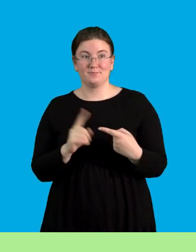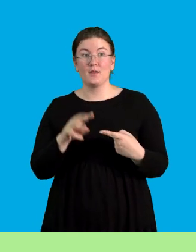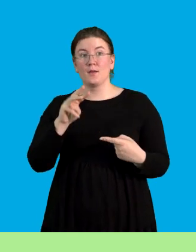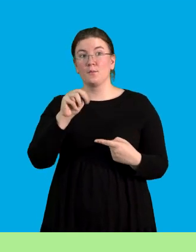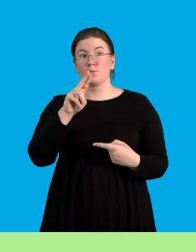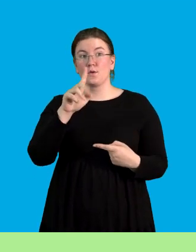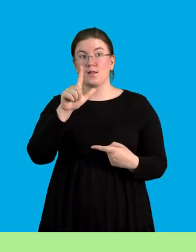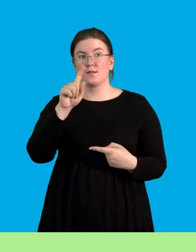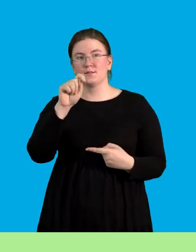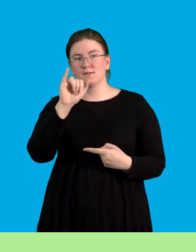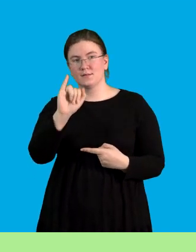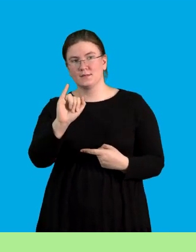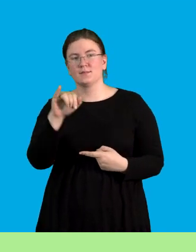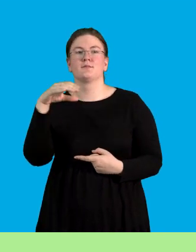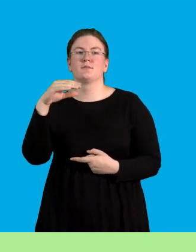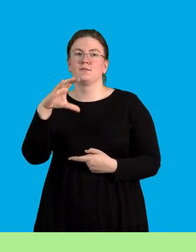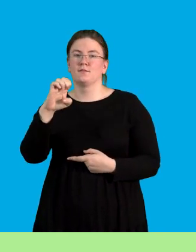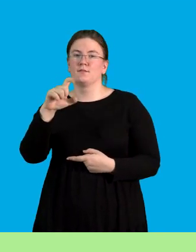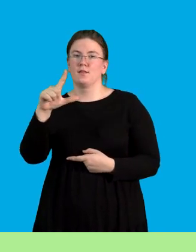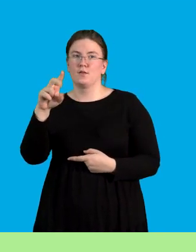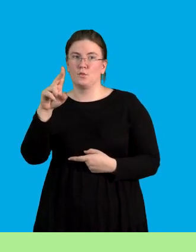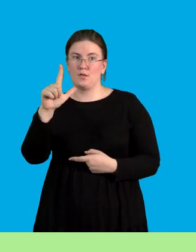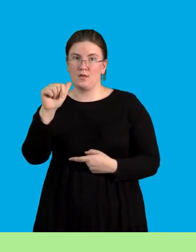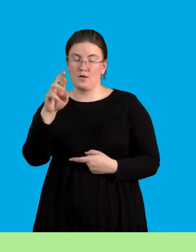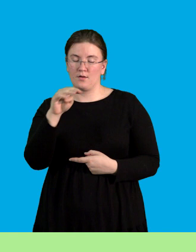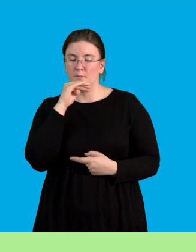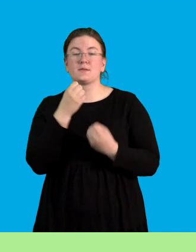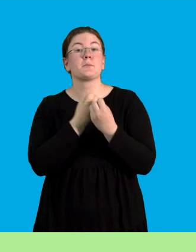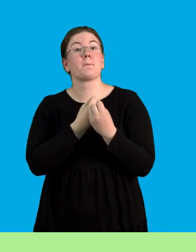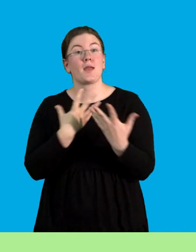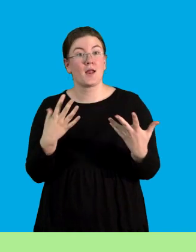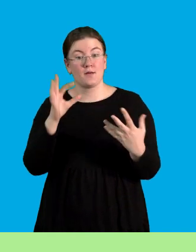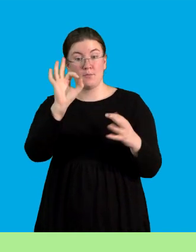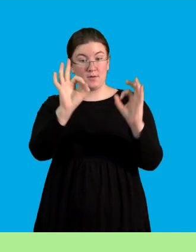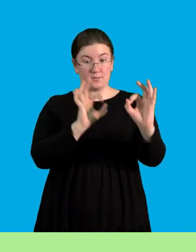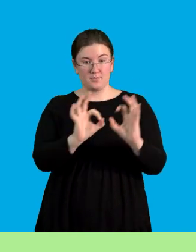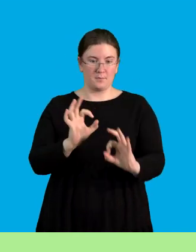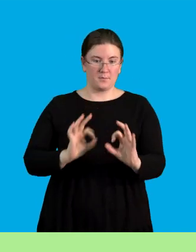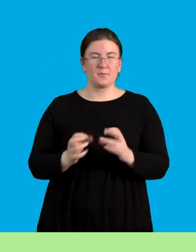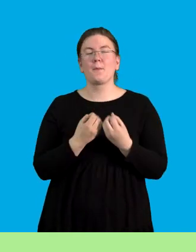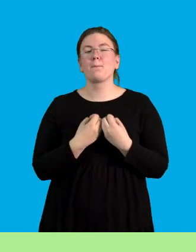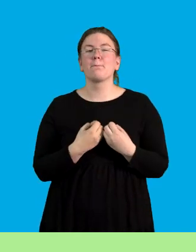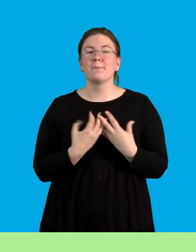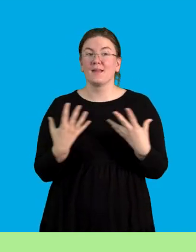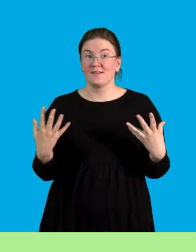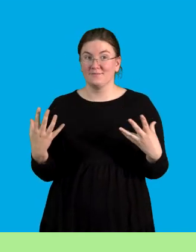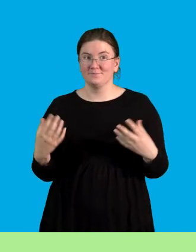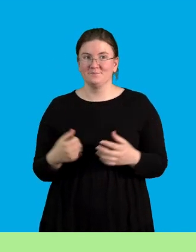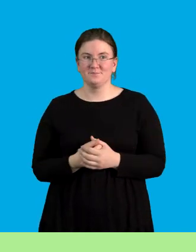multicellular, meaning many. So here it means that this organism consists of more than one